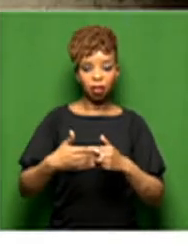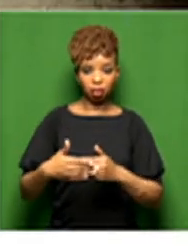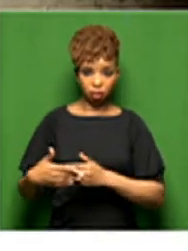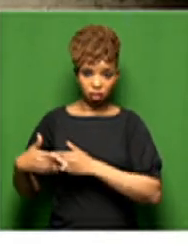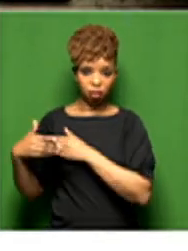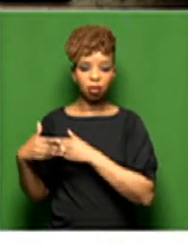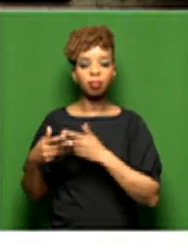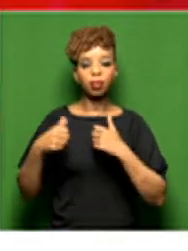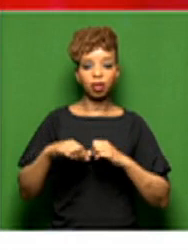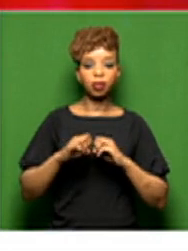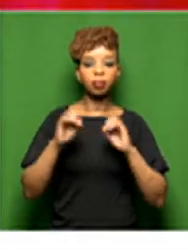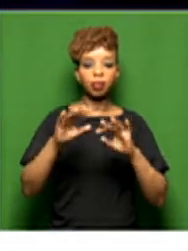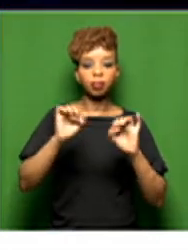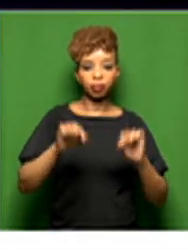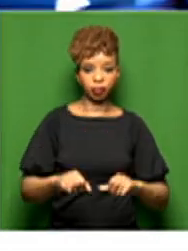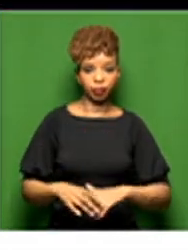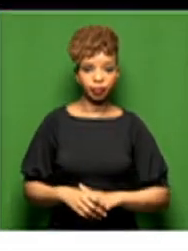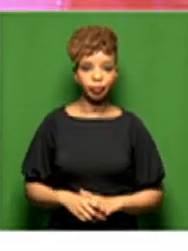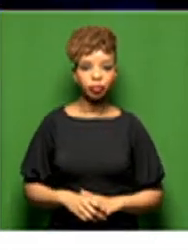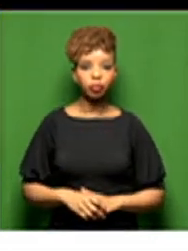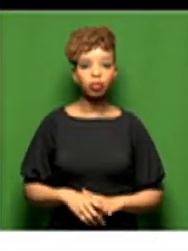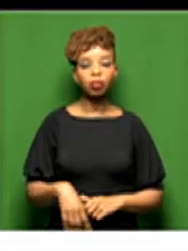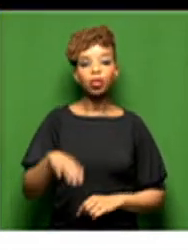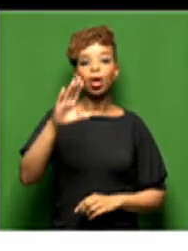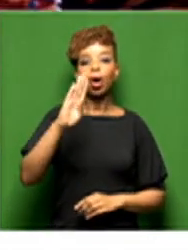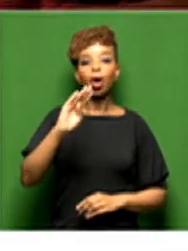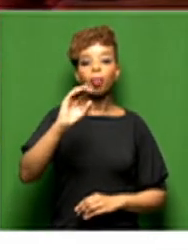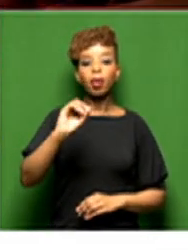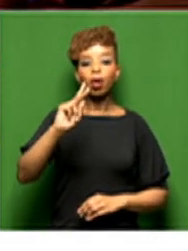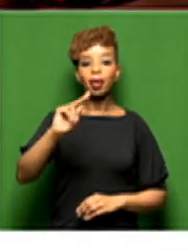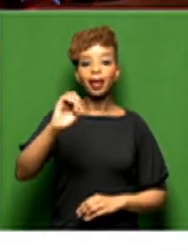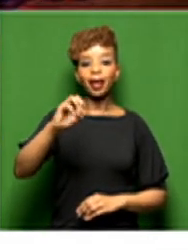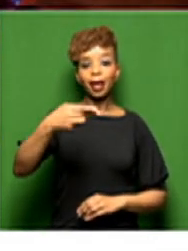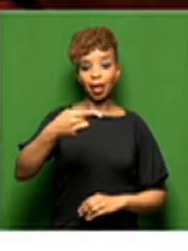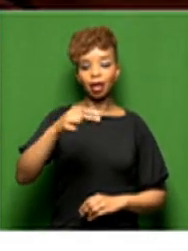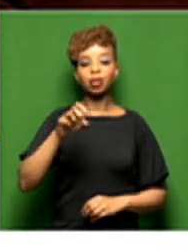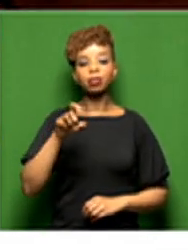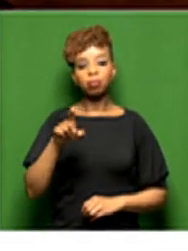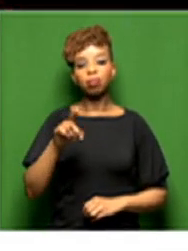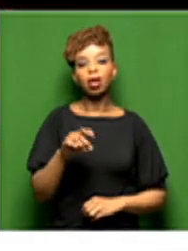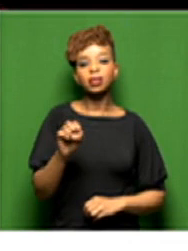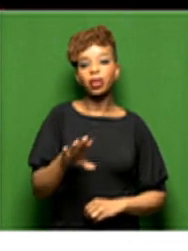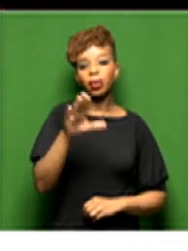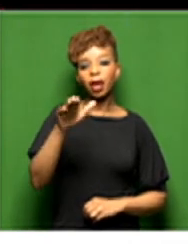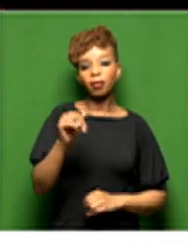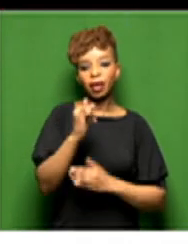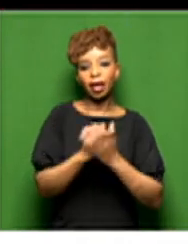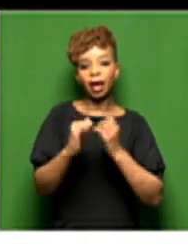So Bokeh and South African Indie Film Festival are doing a virtual festival.